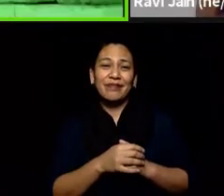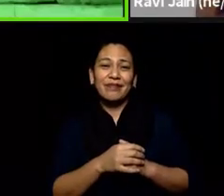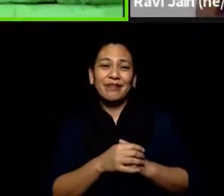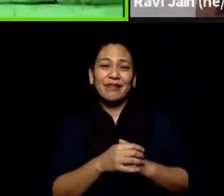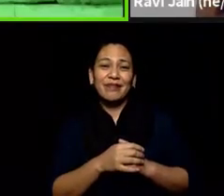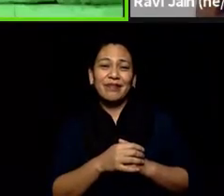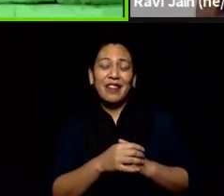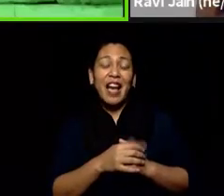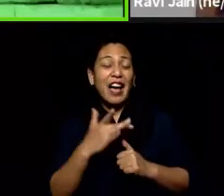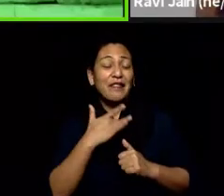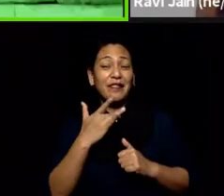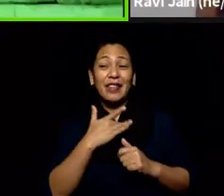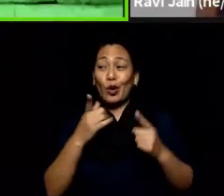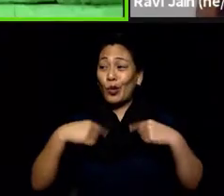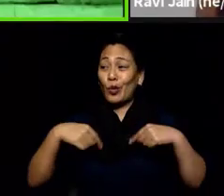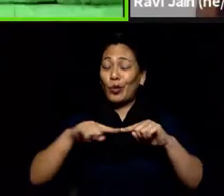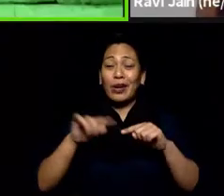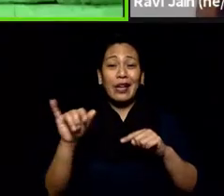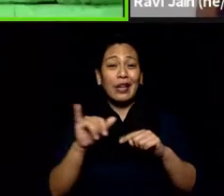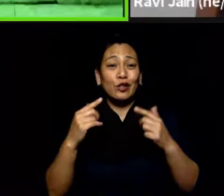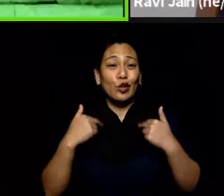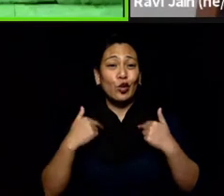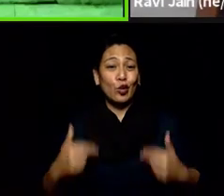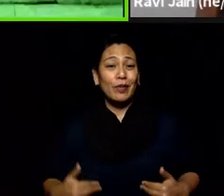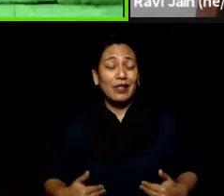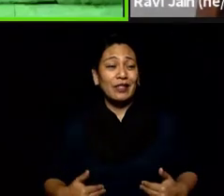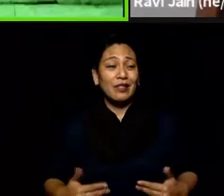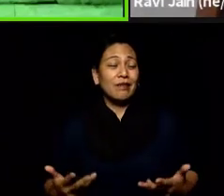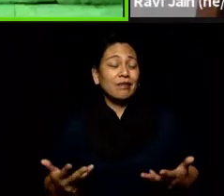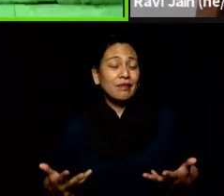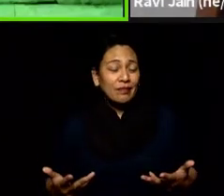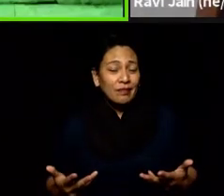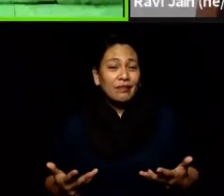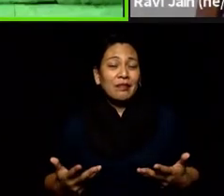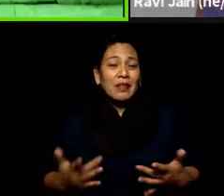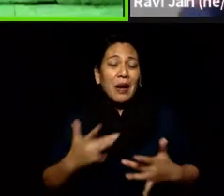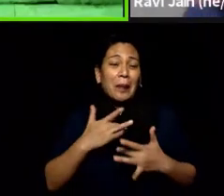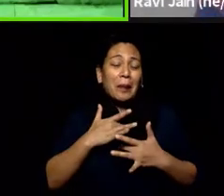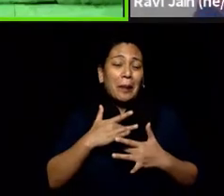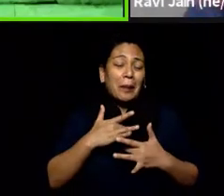Because I think it's in our nature as humans to want to